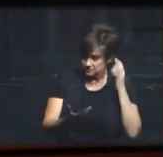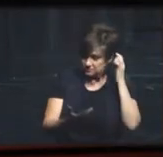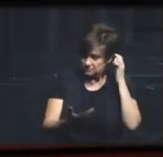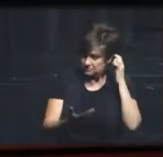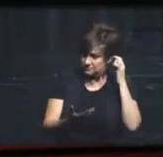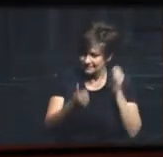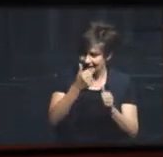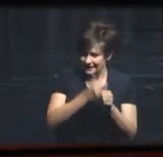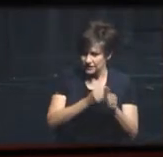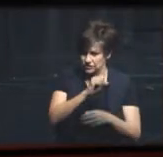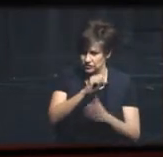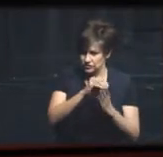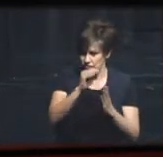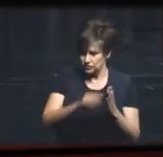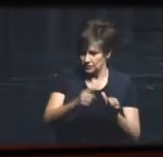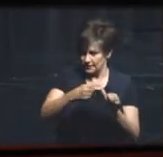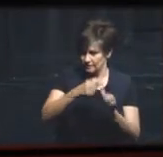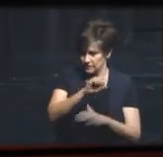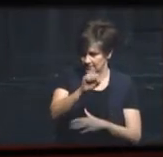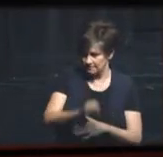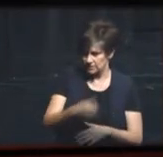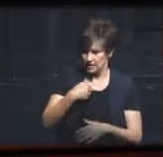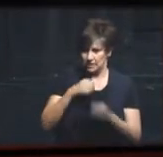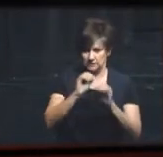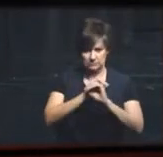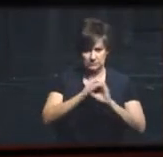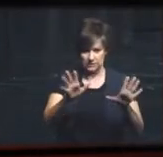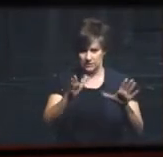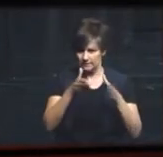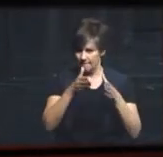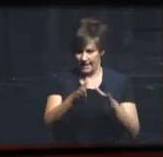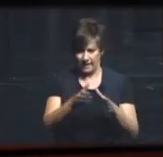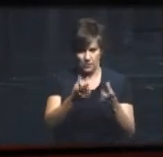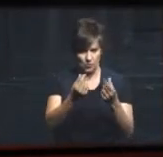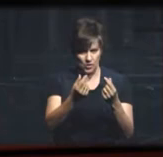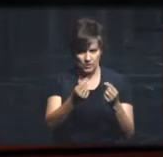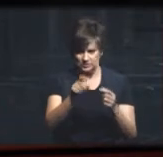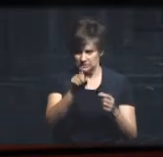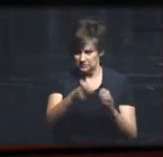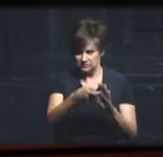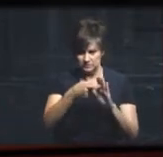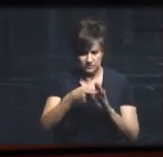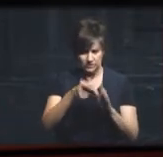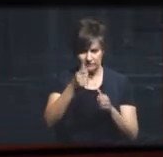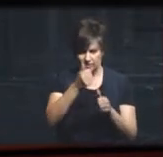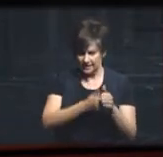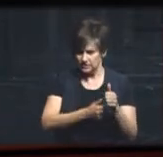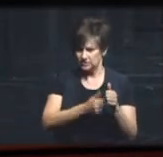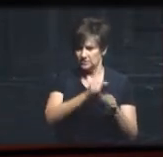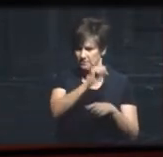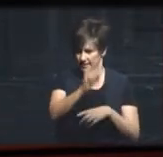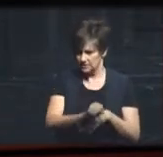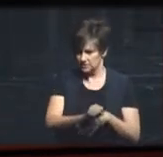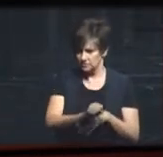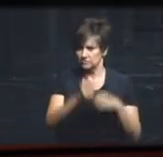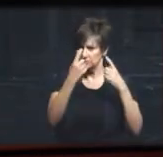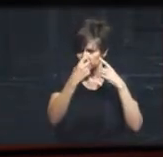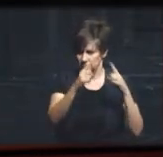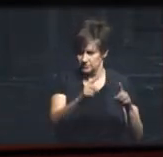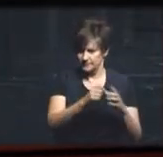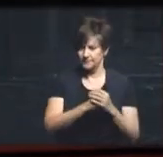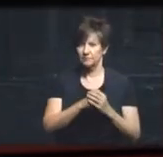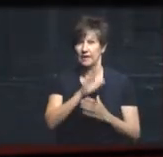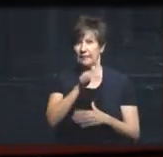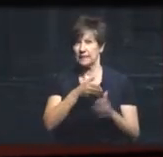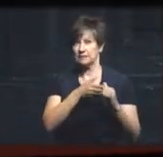first semester has a clear pathway of what they have to do each semester to reach their finish line. And that's being